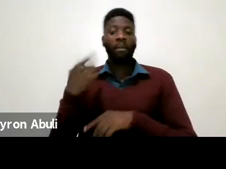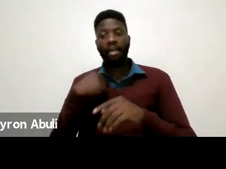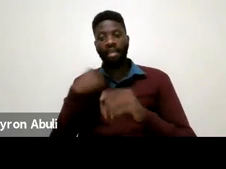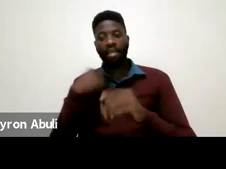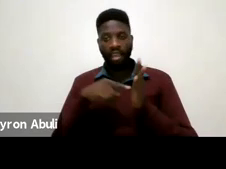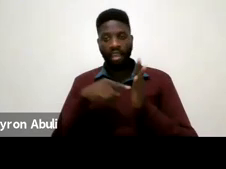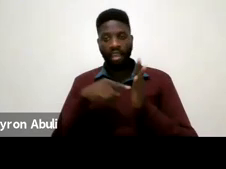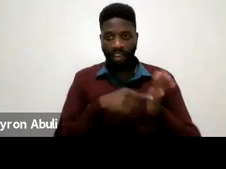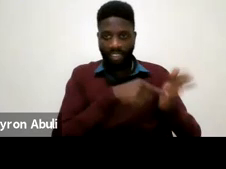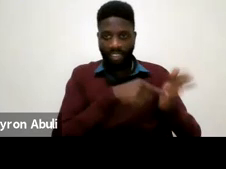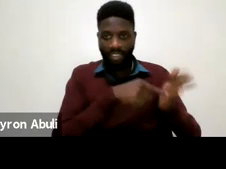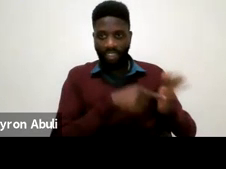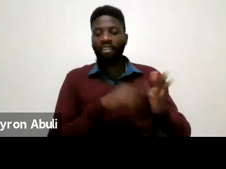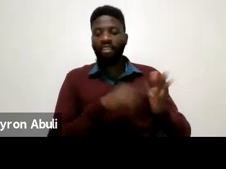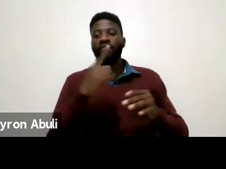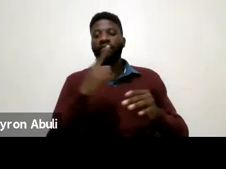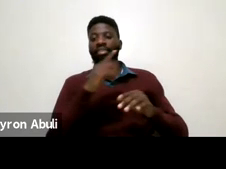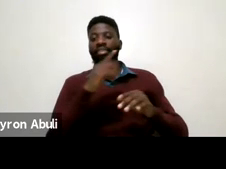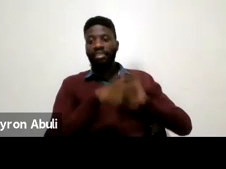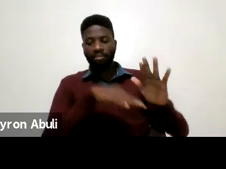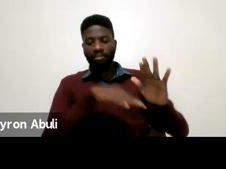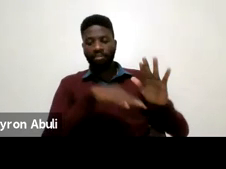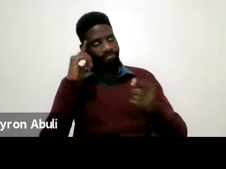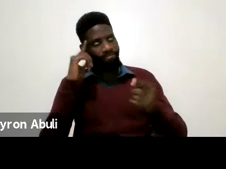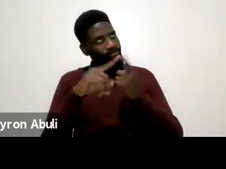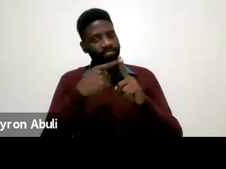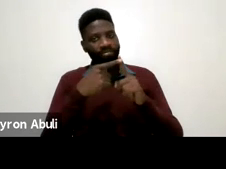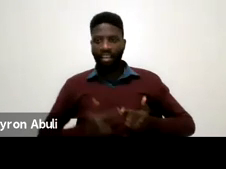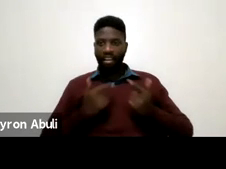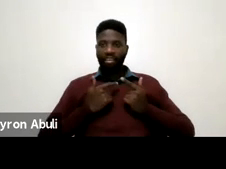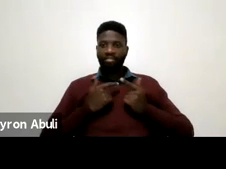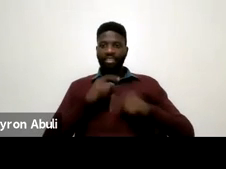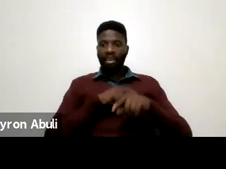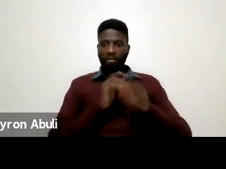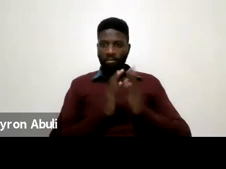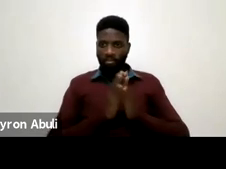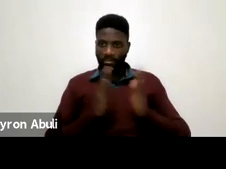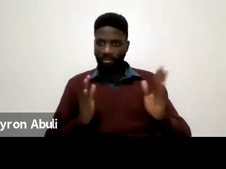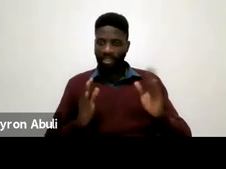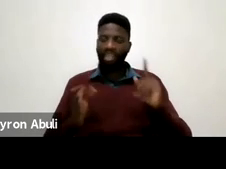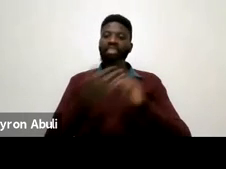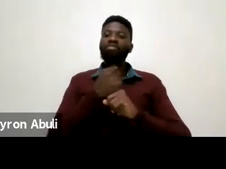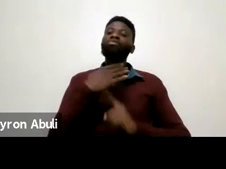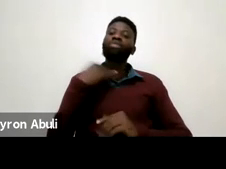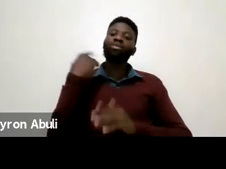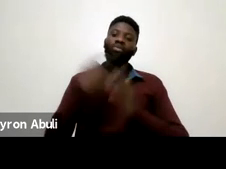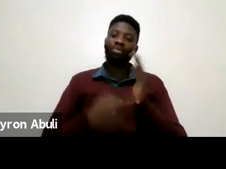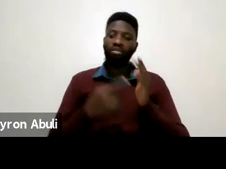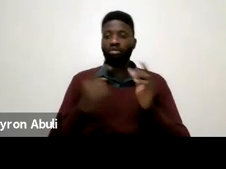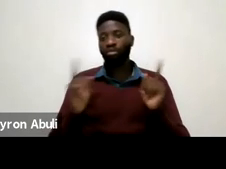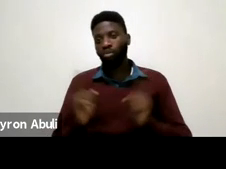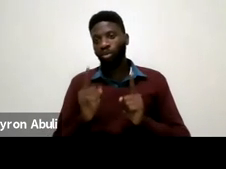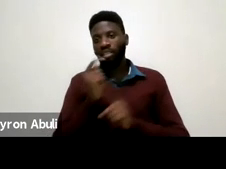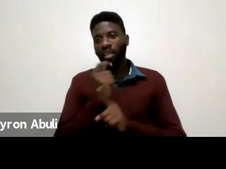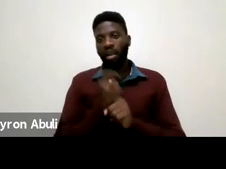to consider what you want to achieve in your lifetime, whether it's a short term or a long term. One convenient way I discovered